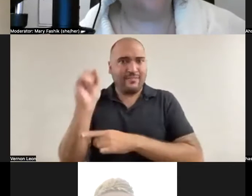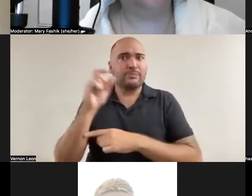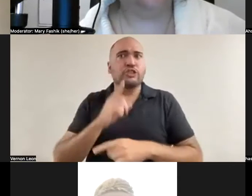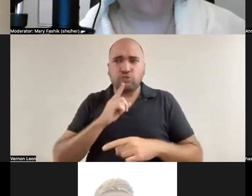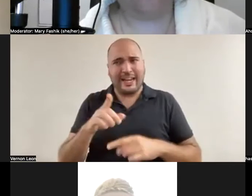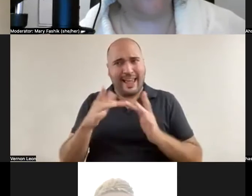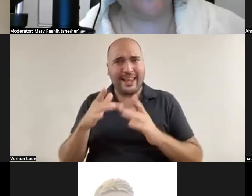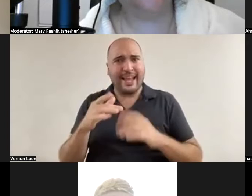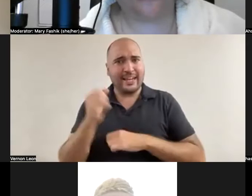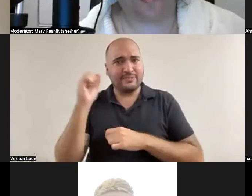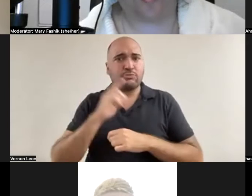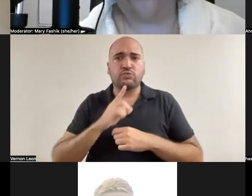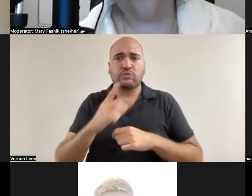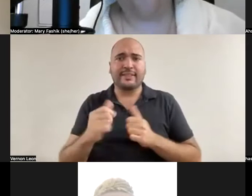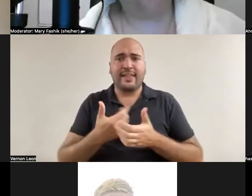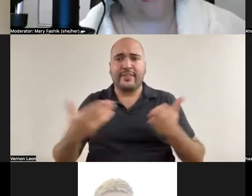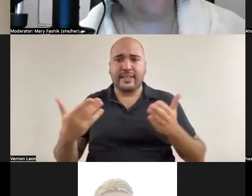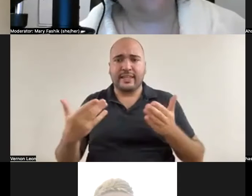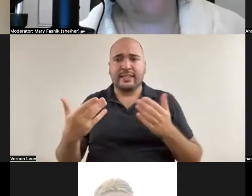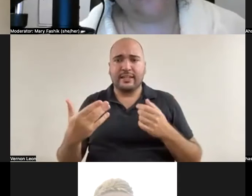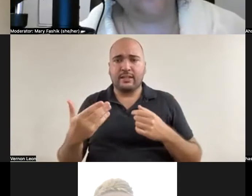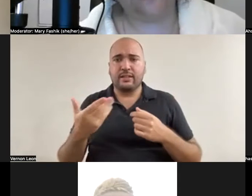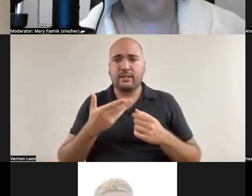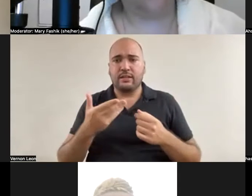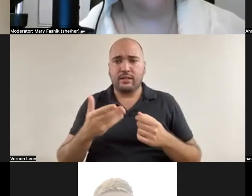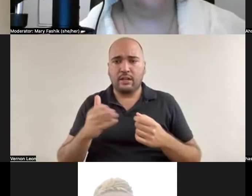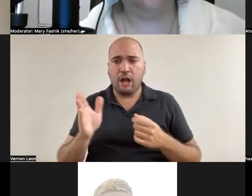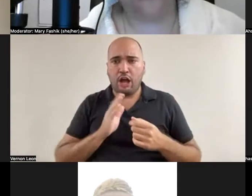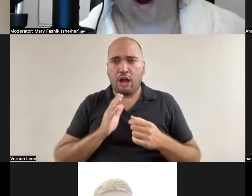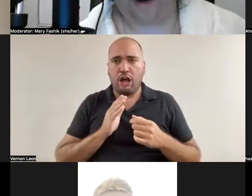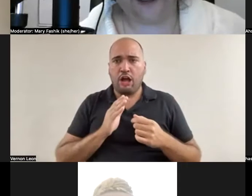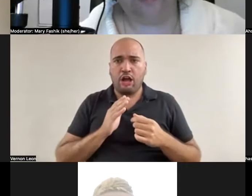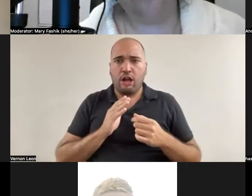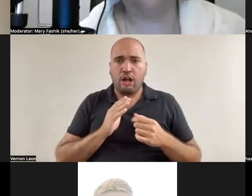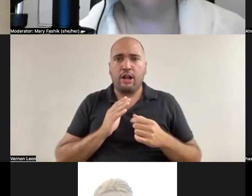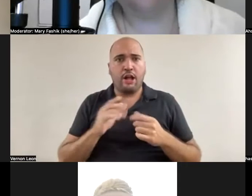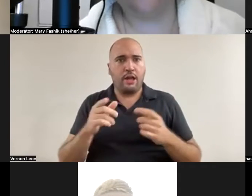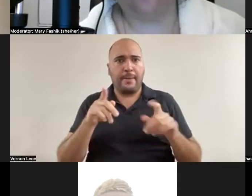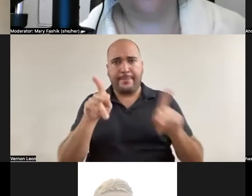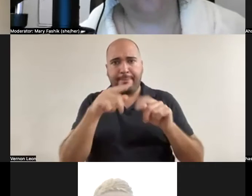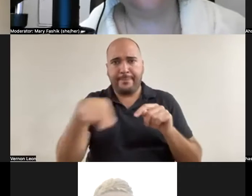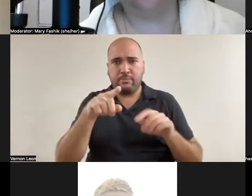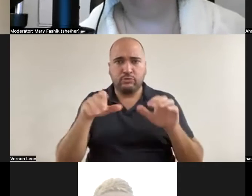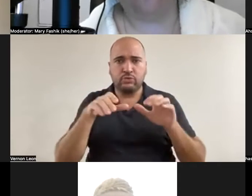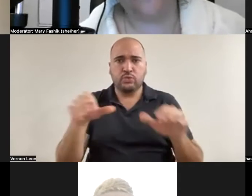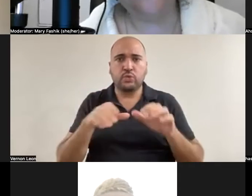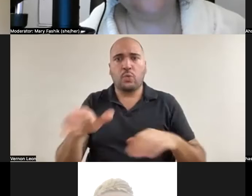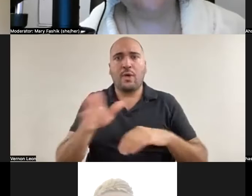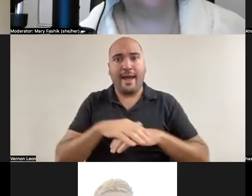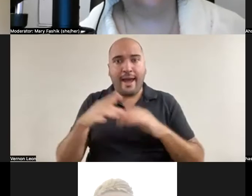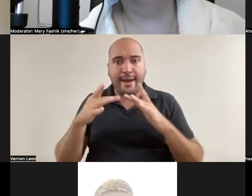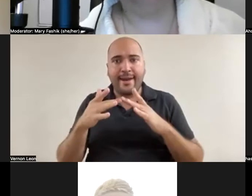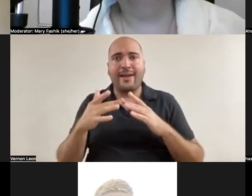activism. So everything that our panelists that they're doing